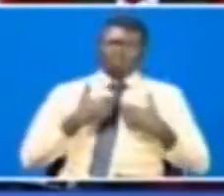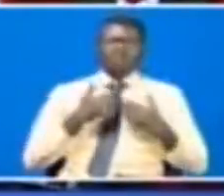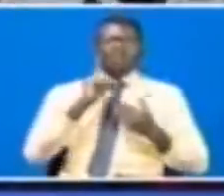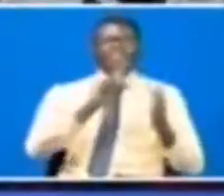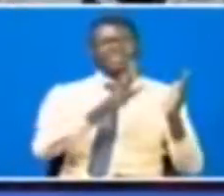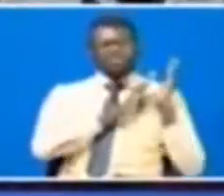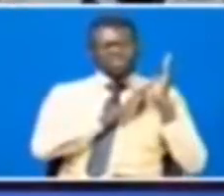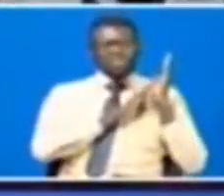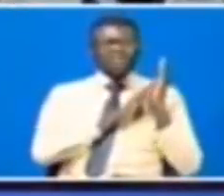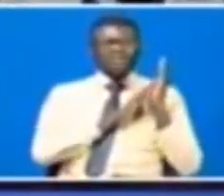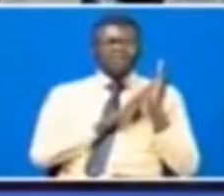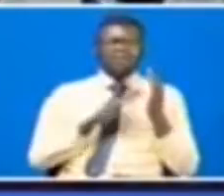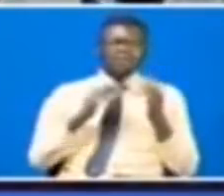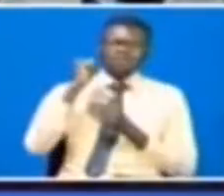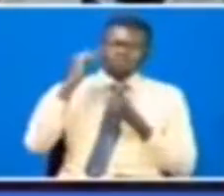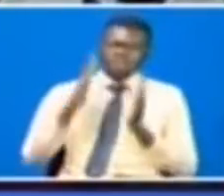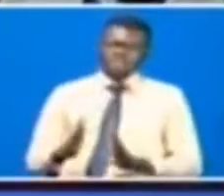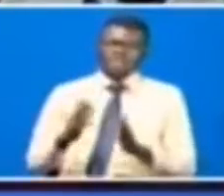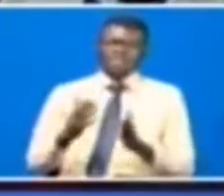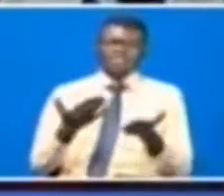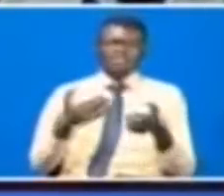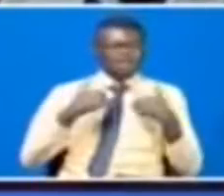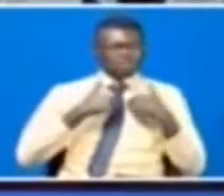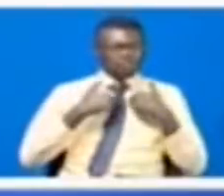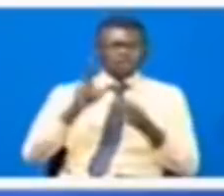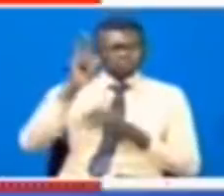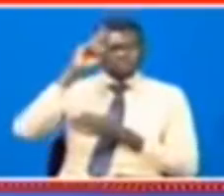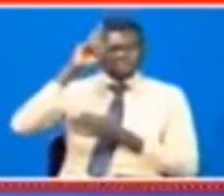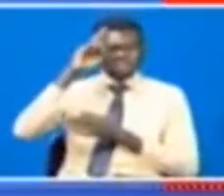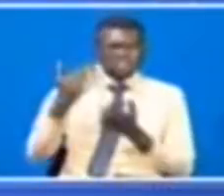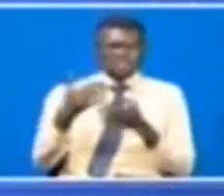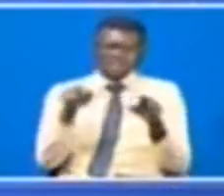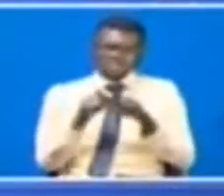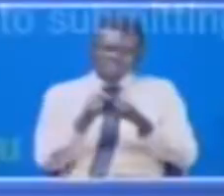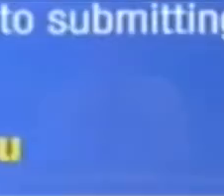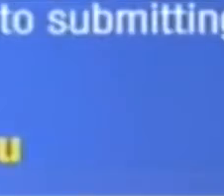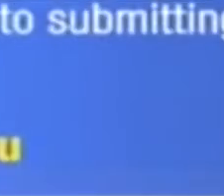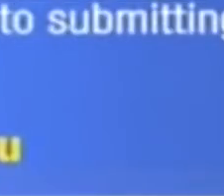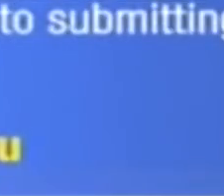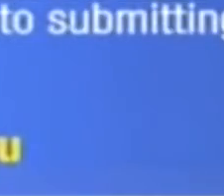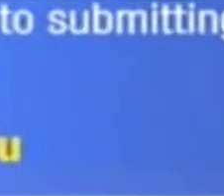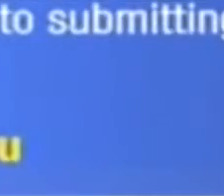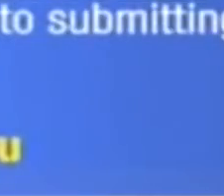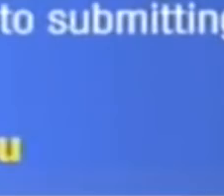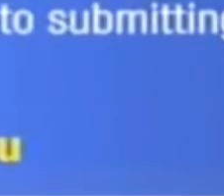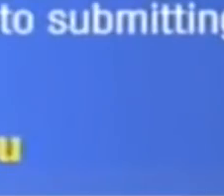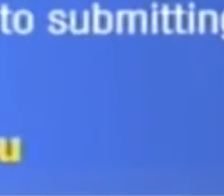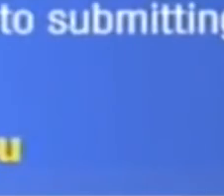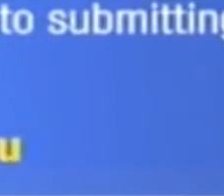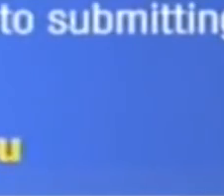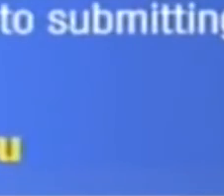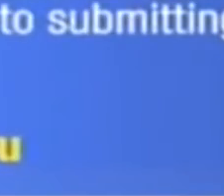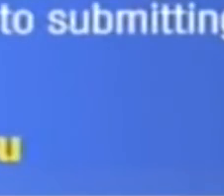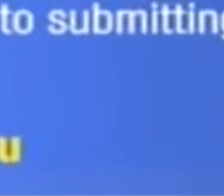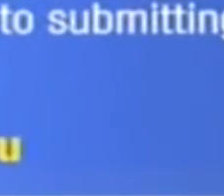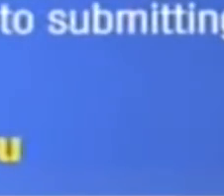provide security on request, though some politicians have been allocated additional officers. In the statement, Ichungwa said, and I quote, "Anyone who imagines